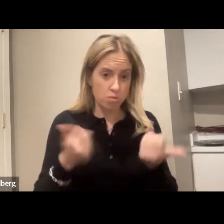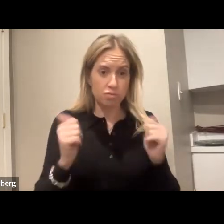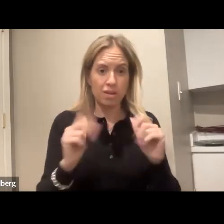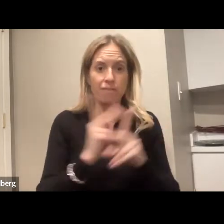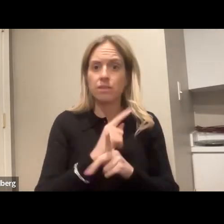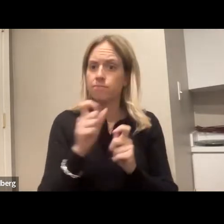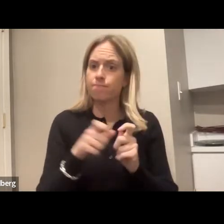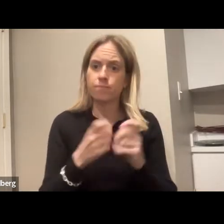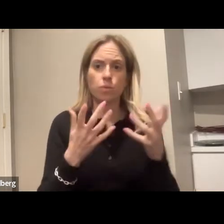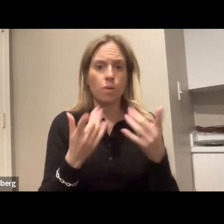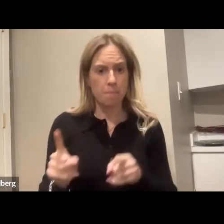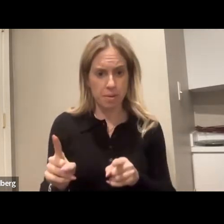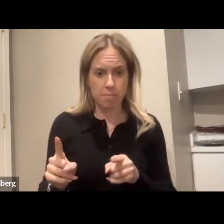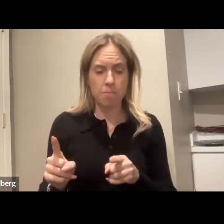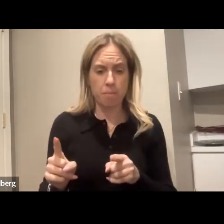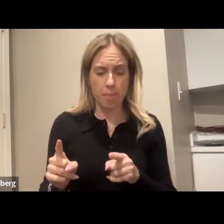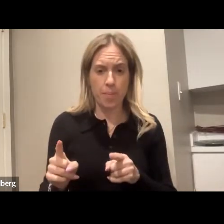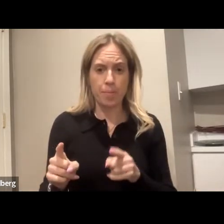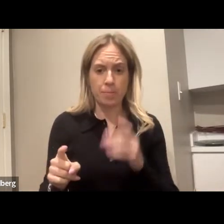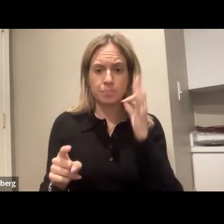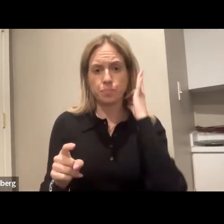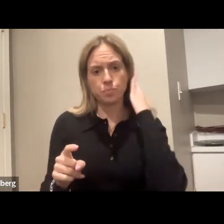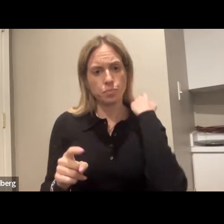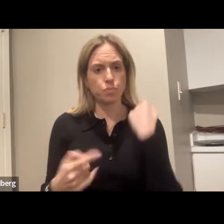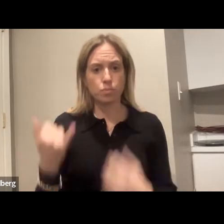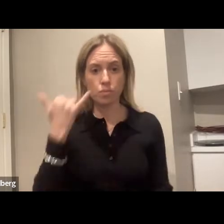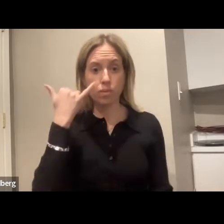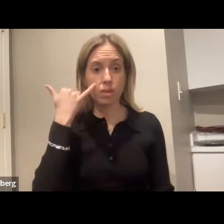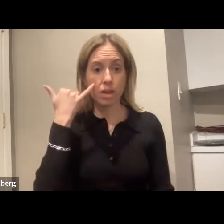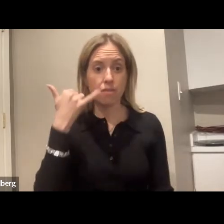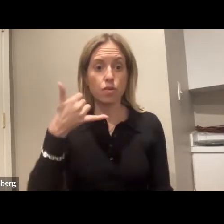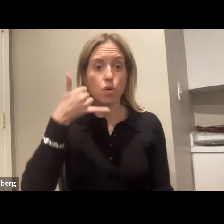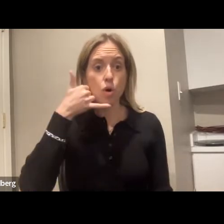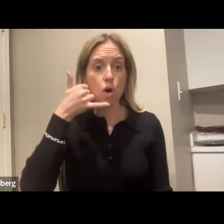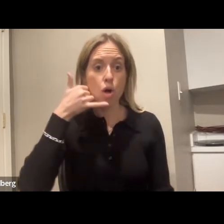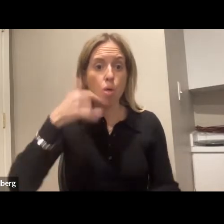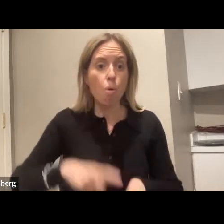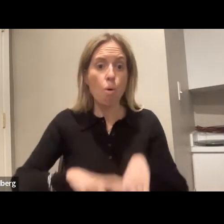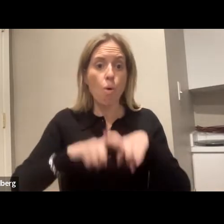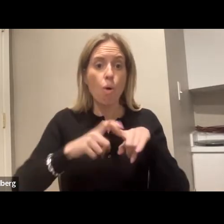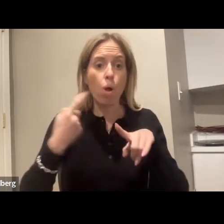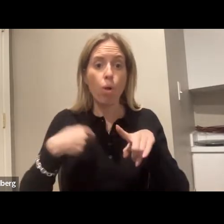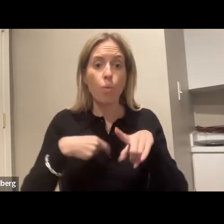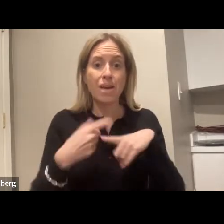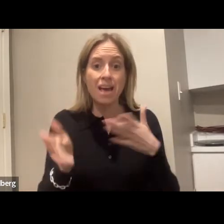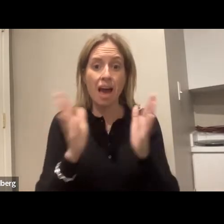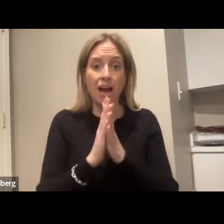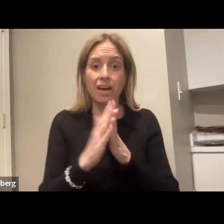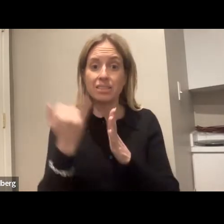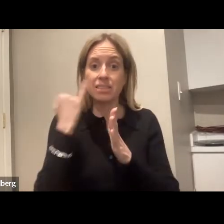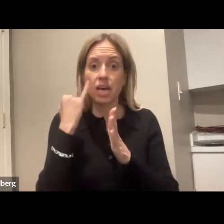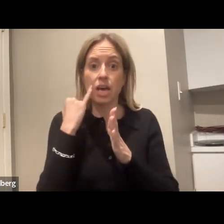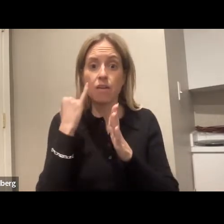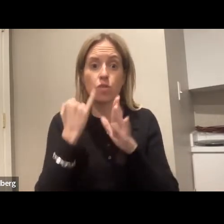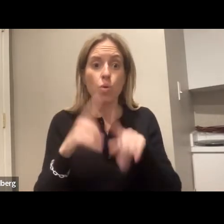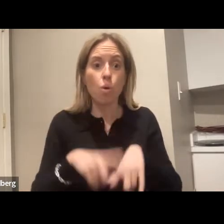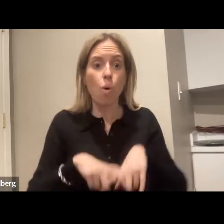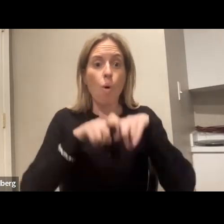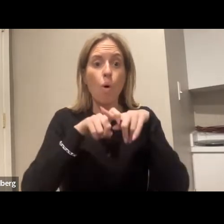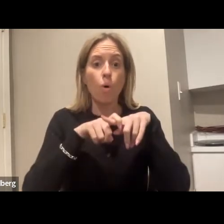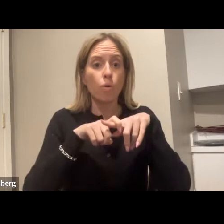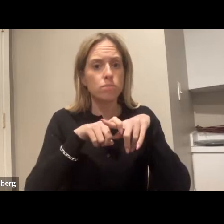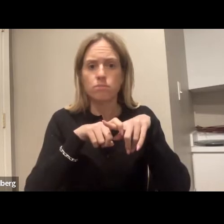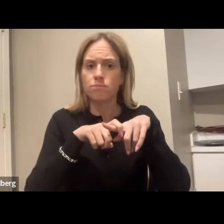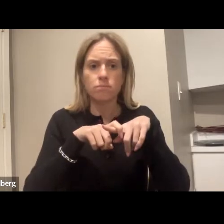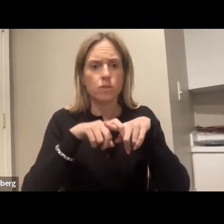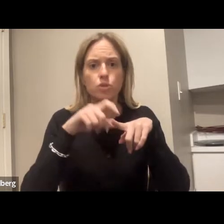what happened. If the call was on hold, we do ask that if you get there on hold, do not hang up and call back, because it just pushes